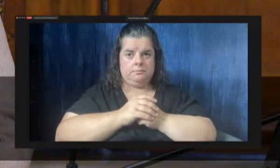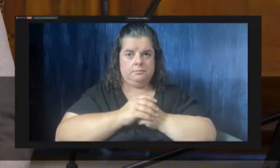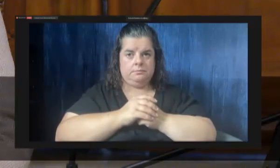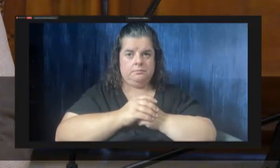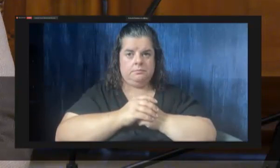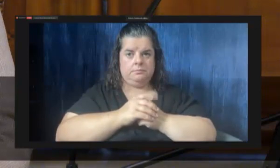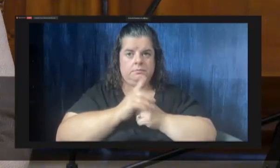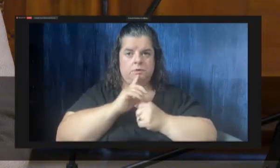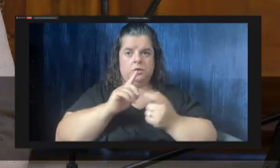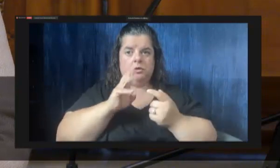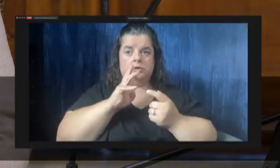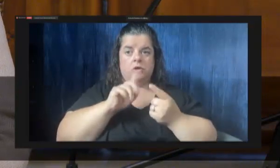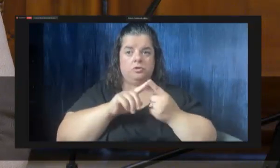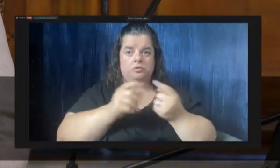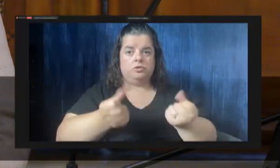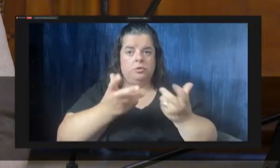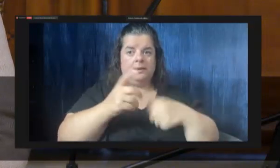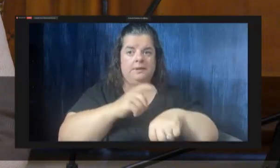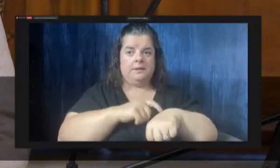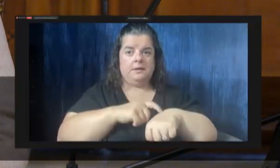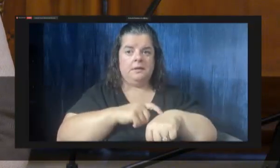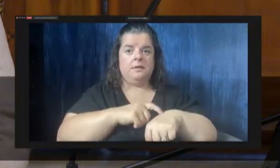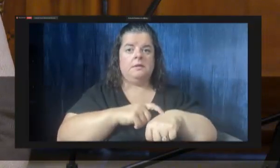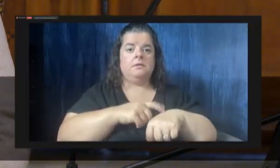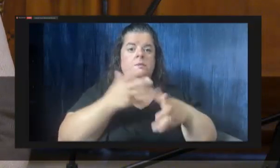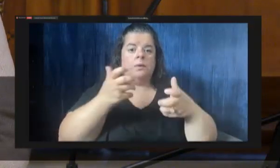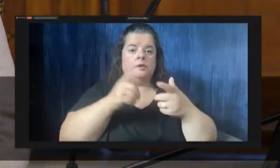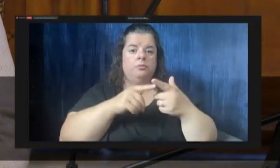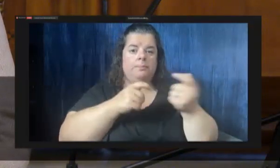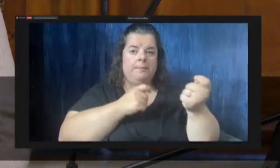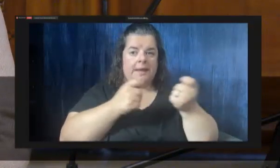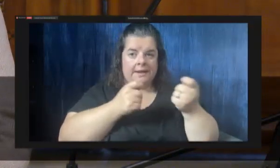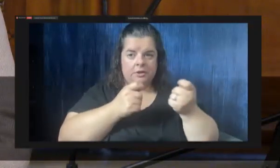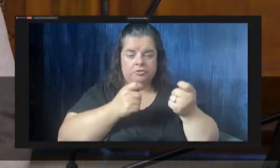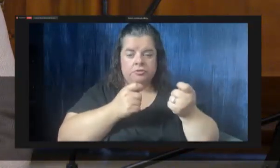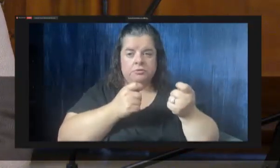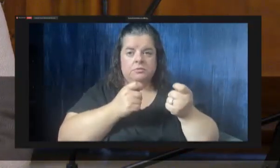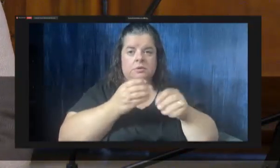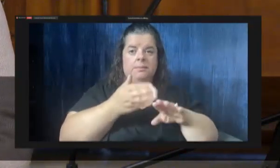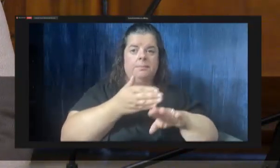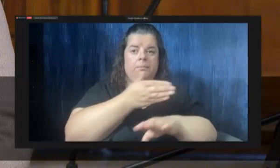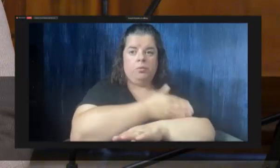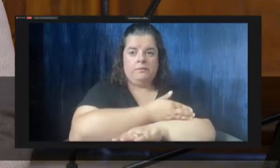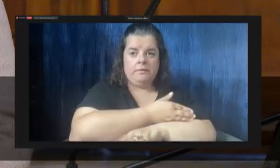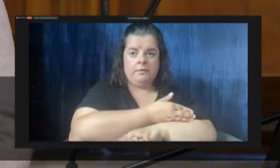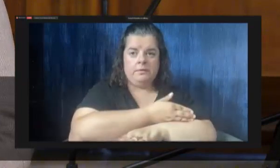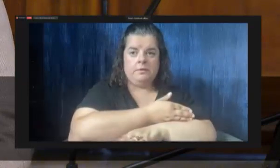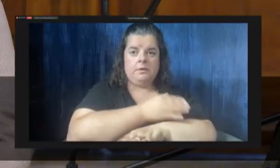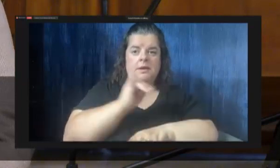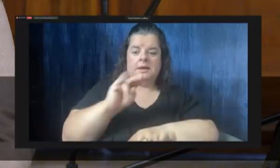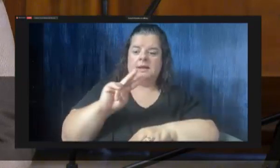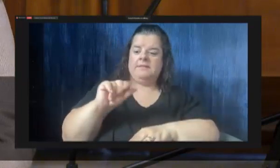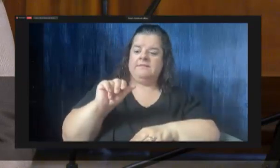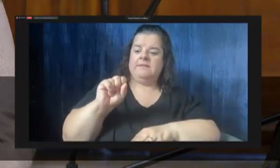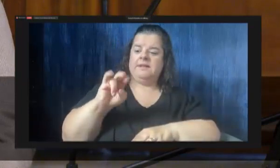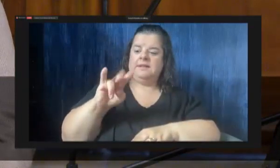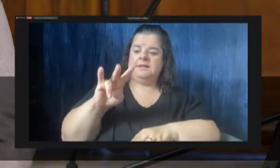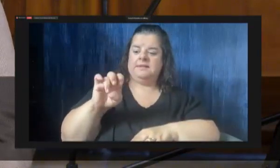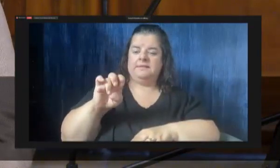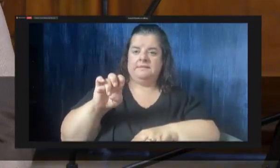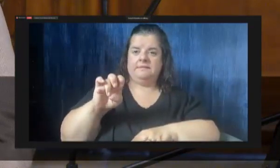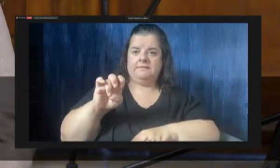many times about trying to manage and improve invasive species where we're